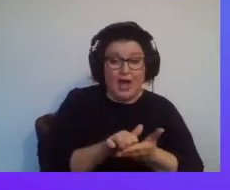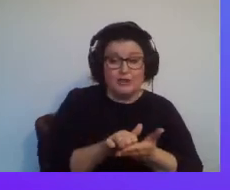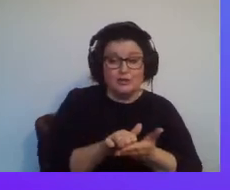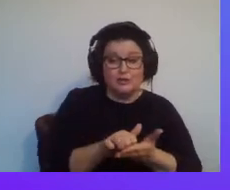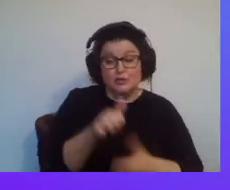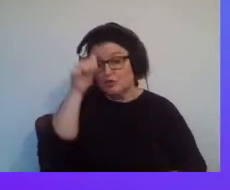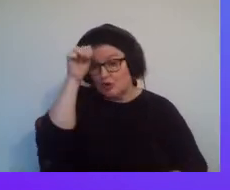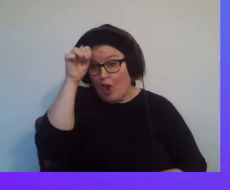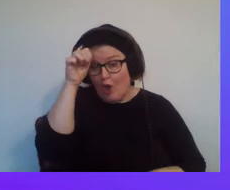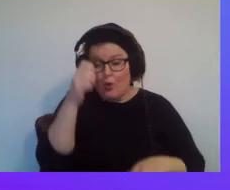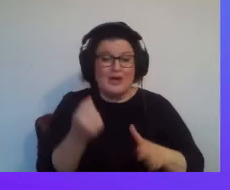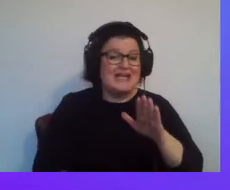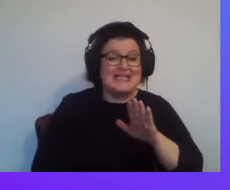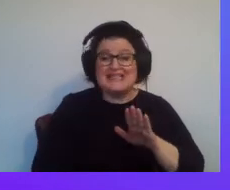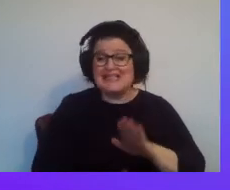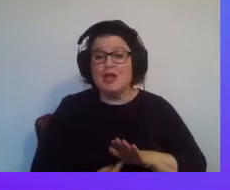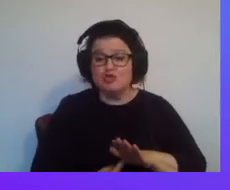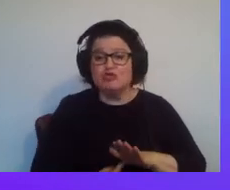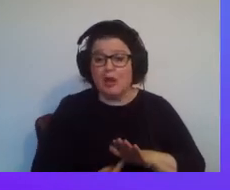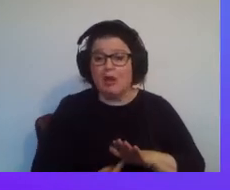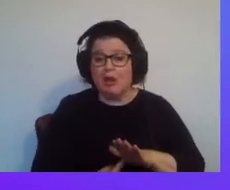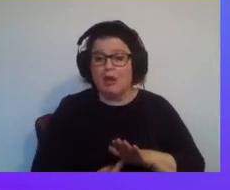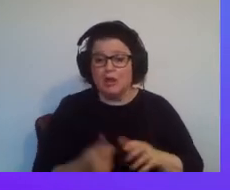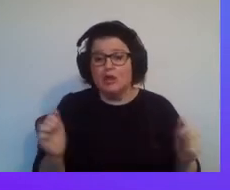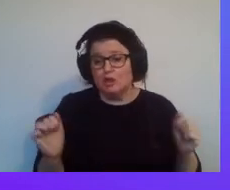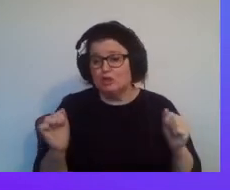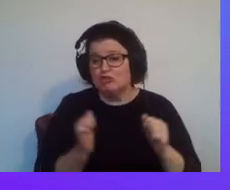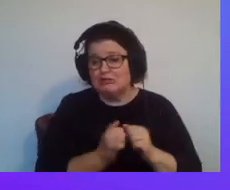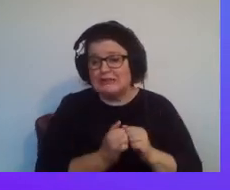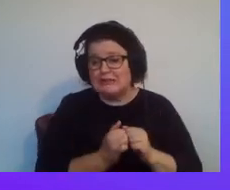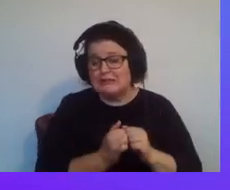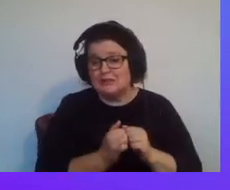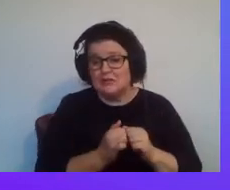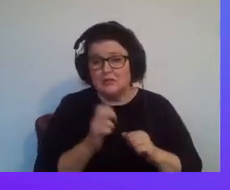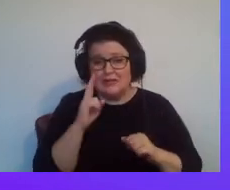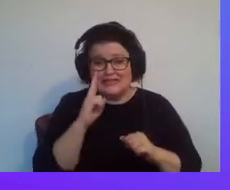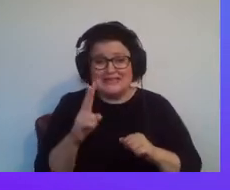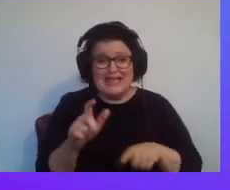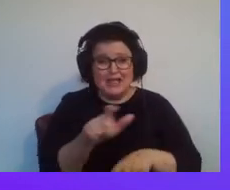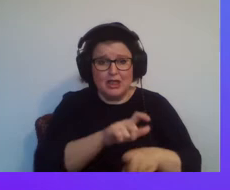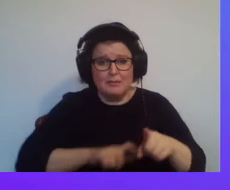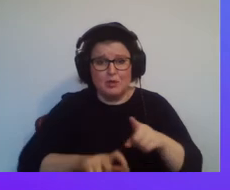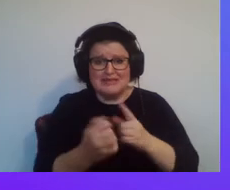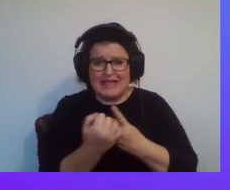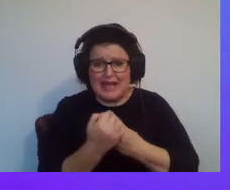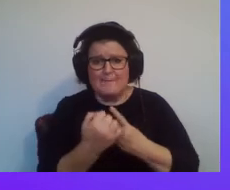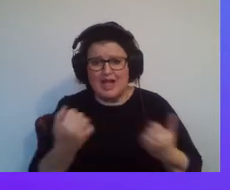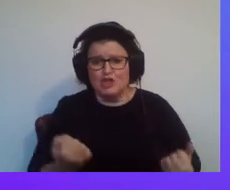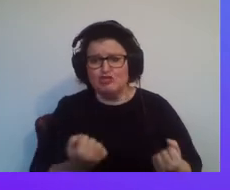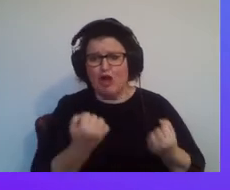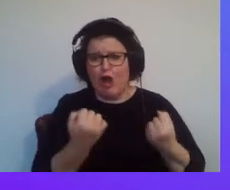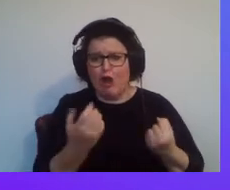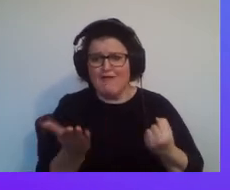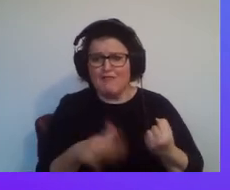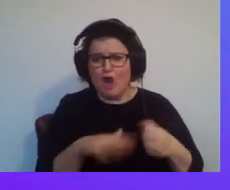of communities and groups really affected by COVID. And, you